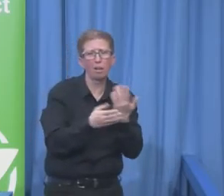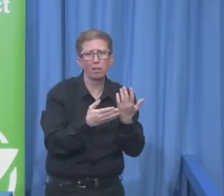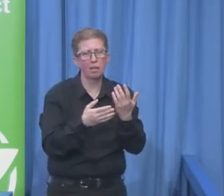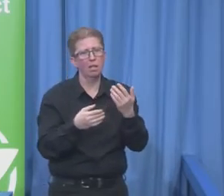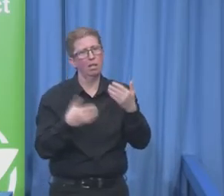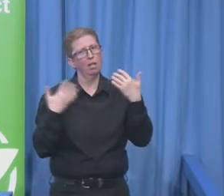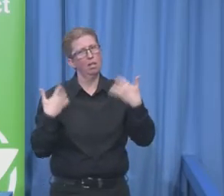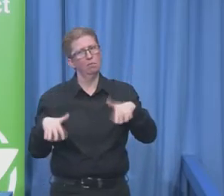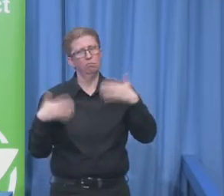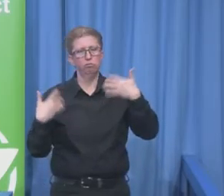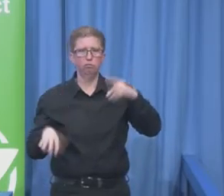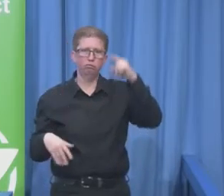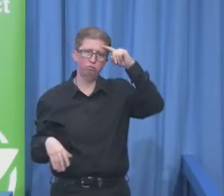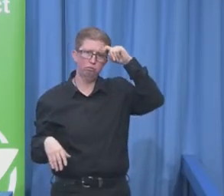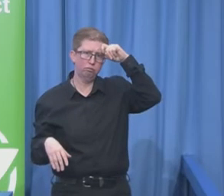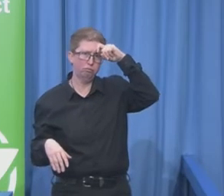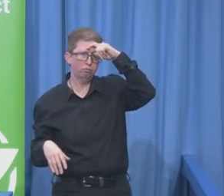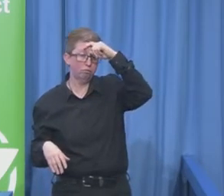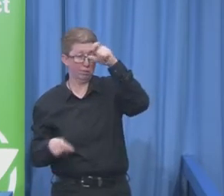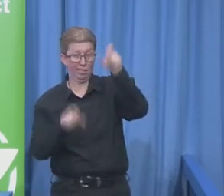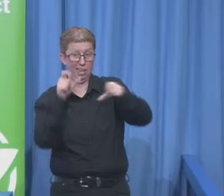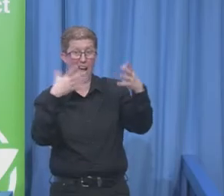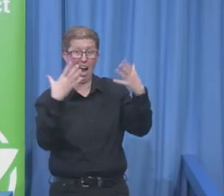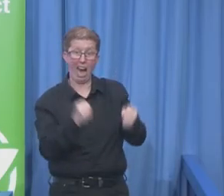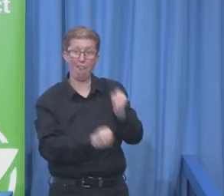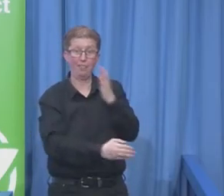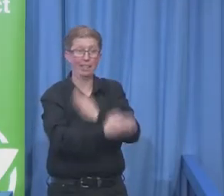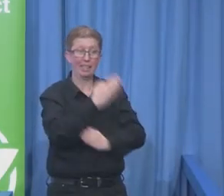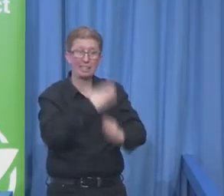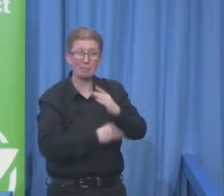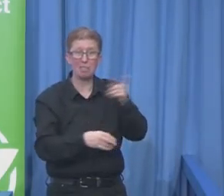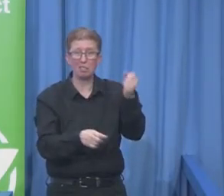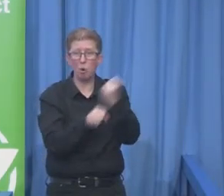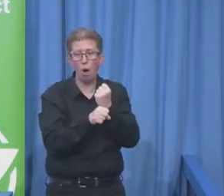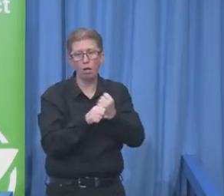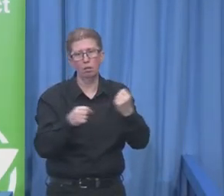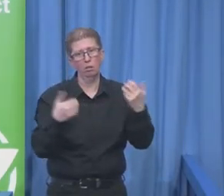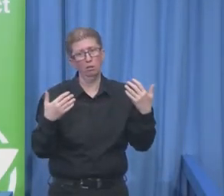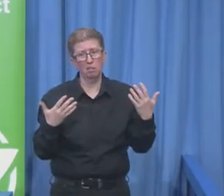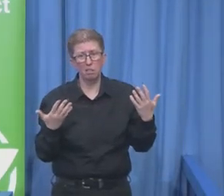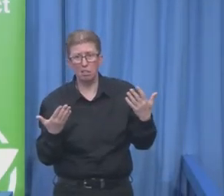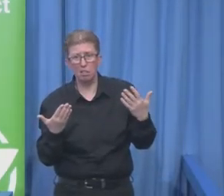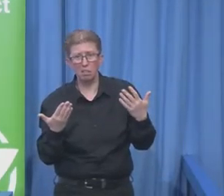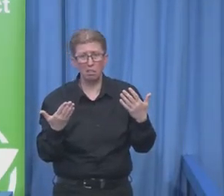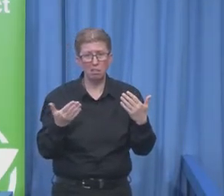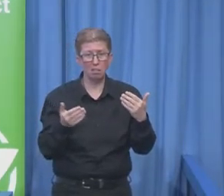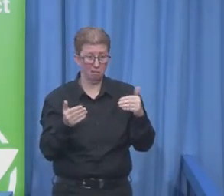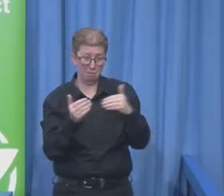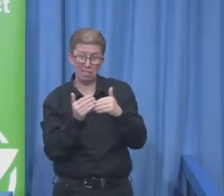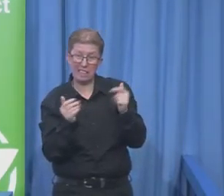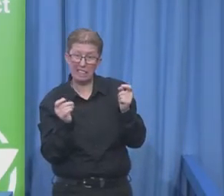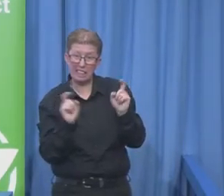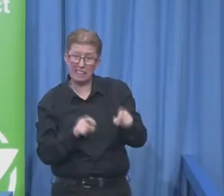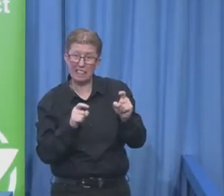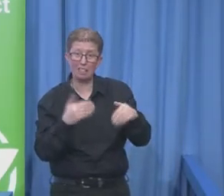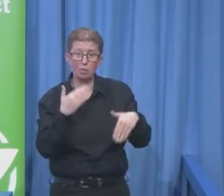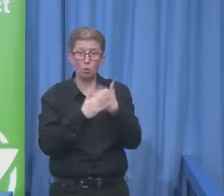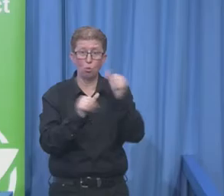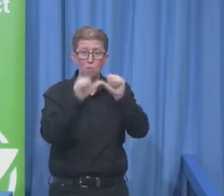also companies are not ready to employ people with disability easily. So the biggest challenge which we